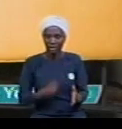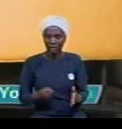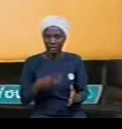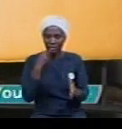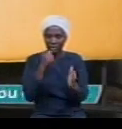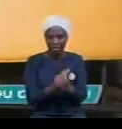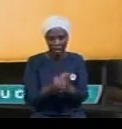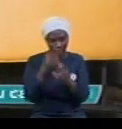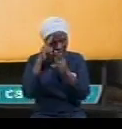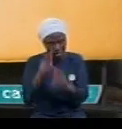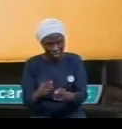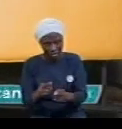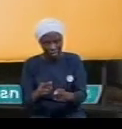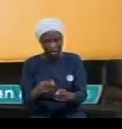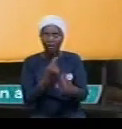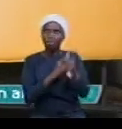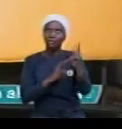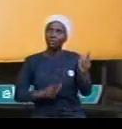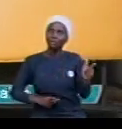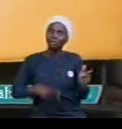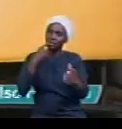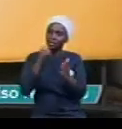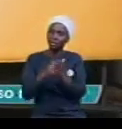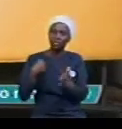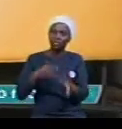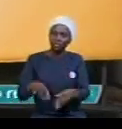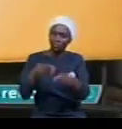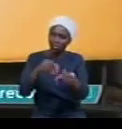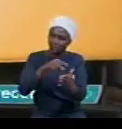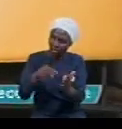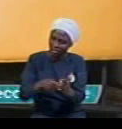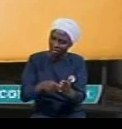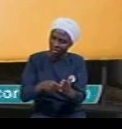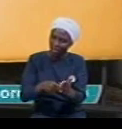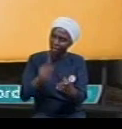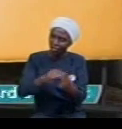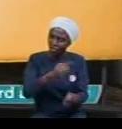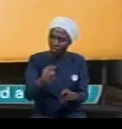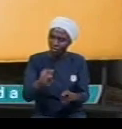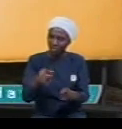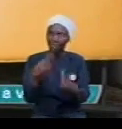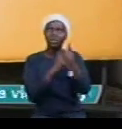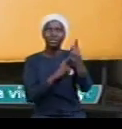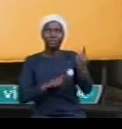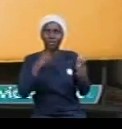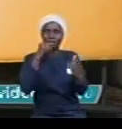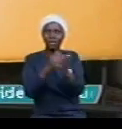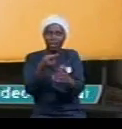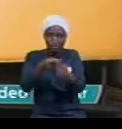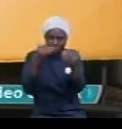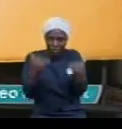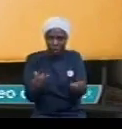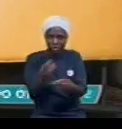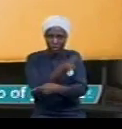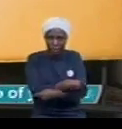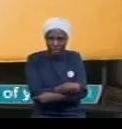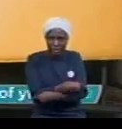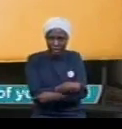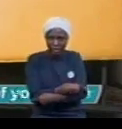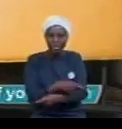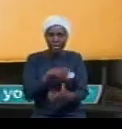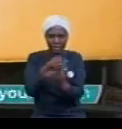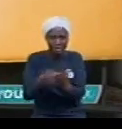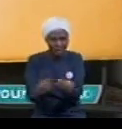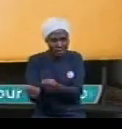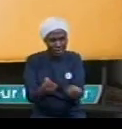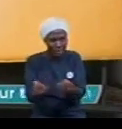sir, the Lord said we should deliver this to you. They said, the Lord said from today, this car belongs to you. And I want